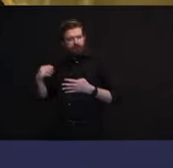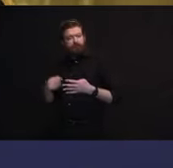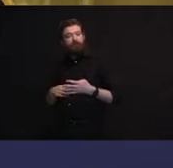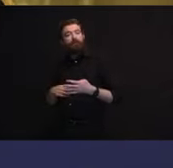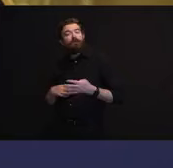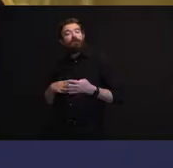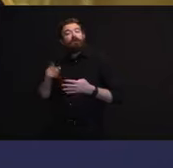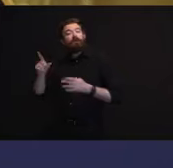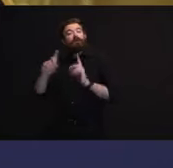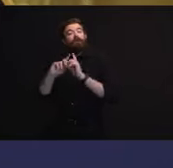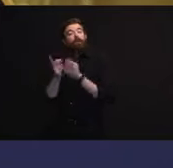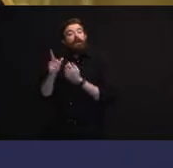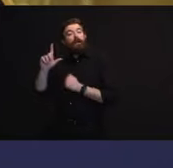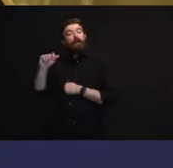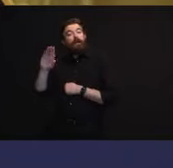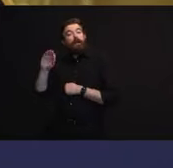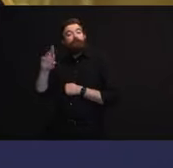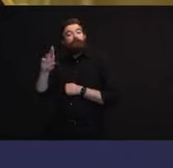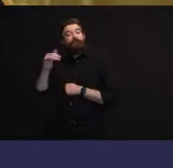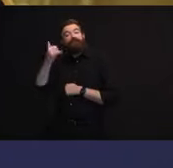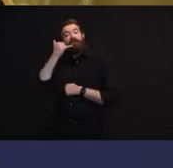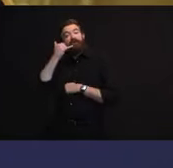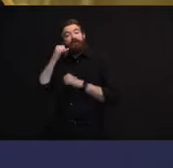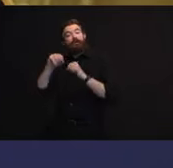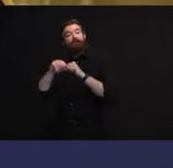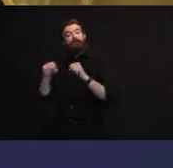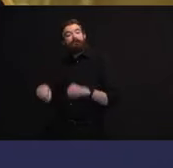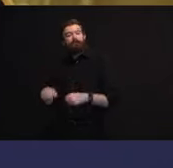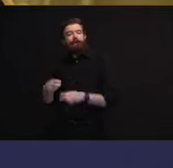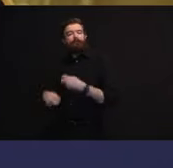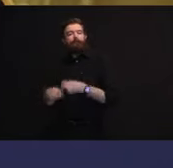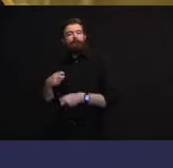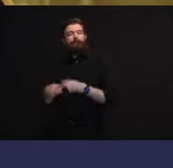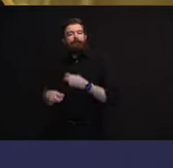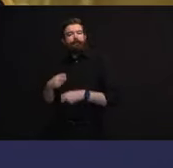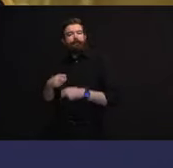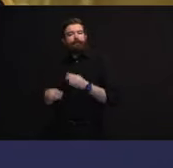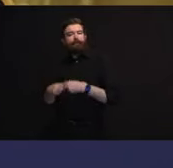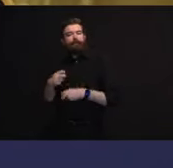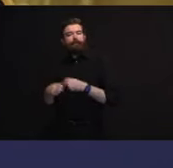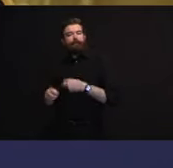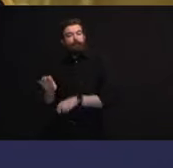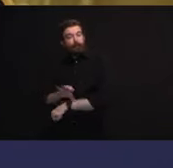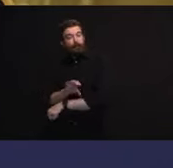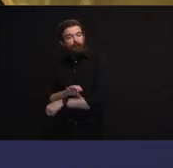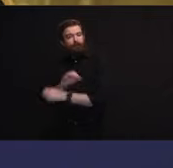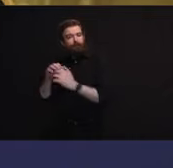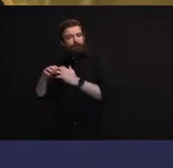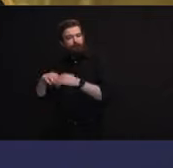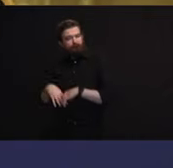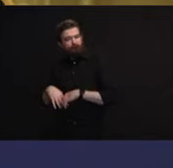issues. You're not answering the phone, systems went down over the weekend,